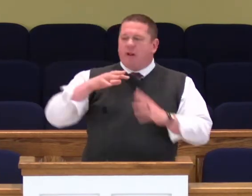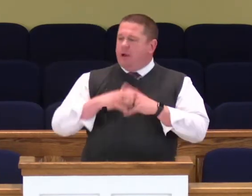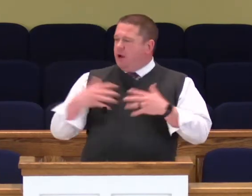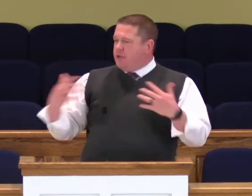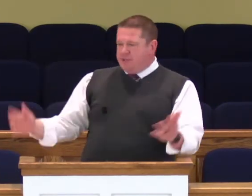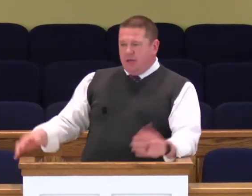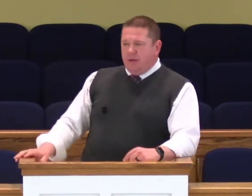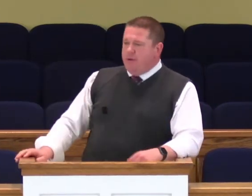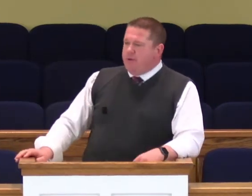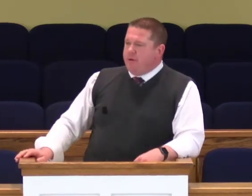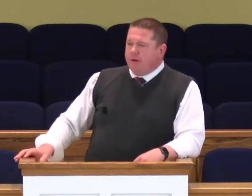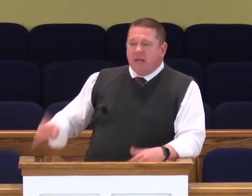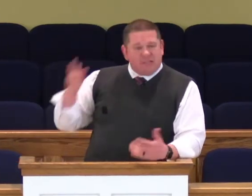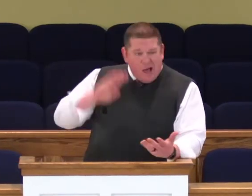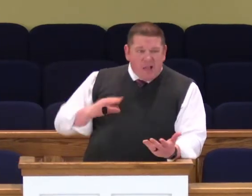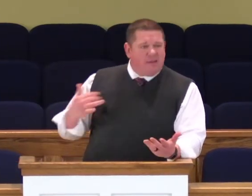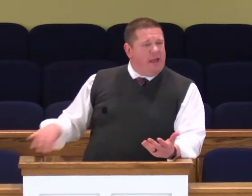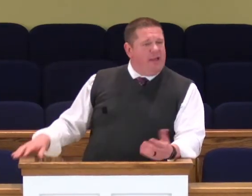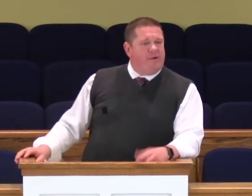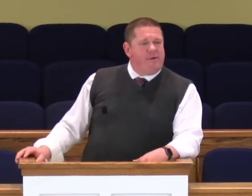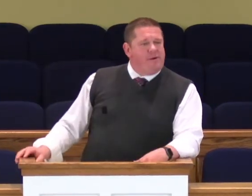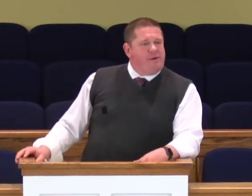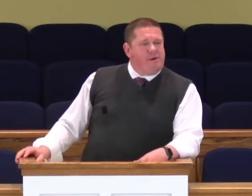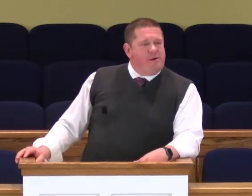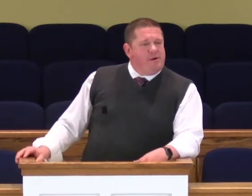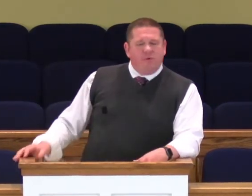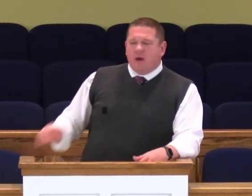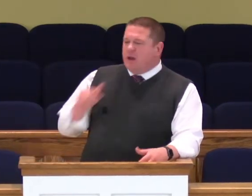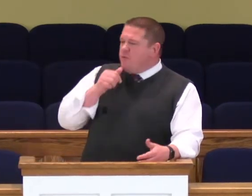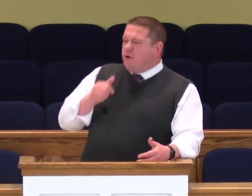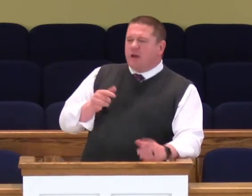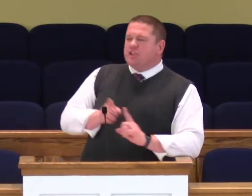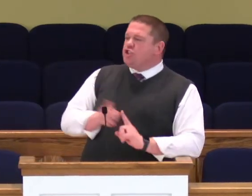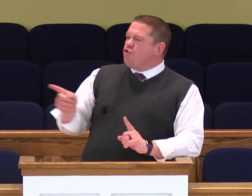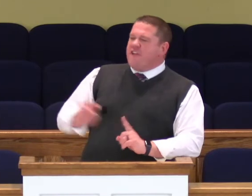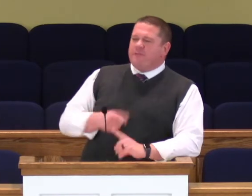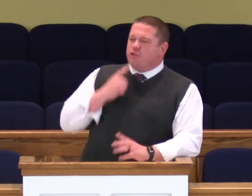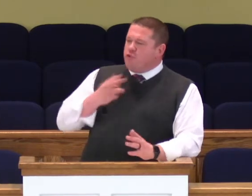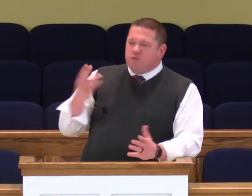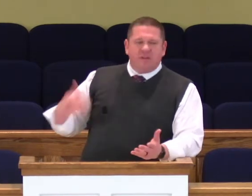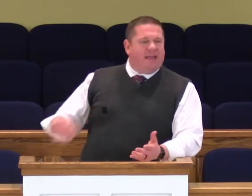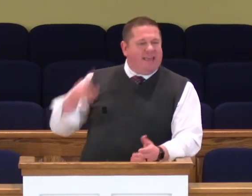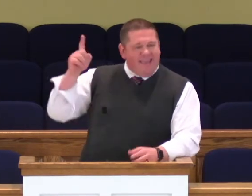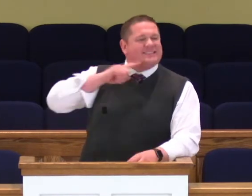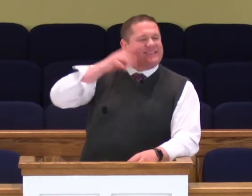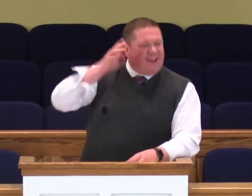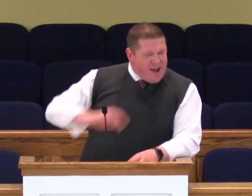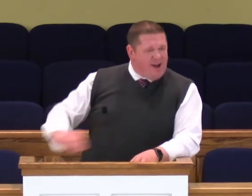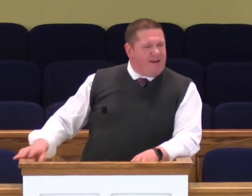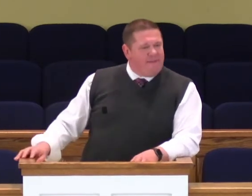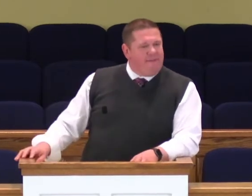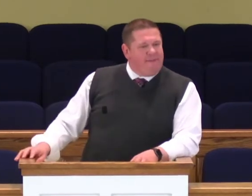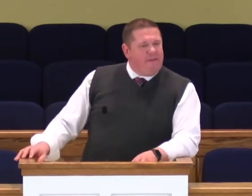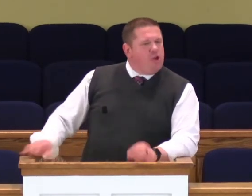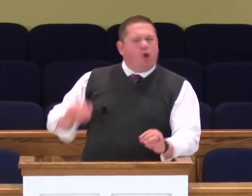God when America's done. Amen. He's God tonight. We're not going to stray from the truth tonight. He is God. No